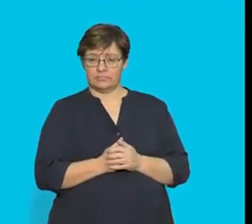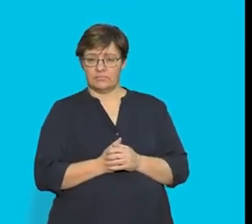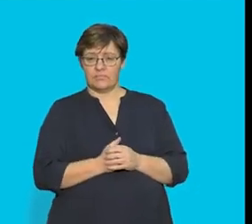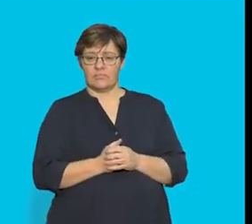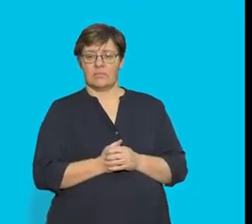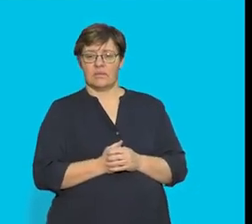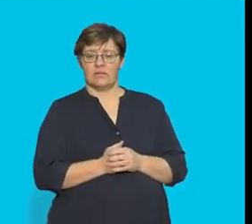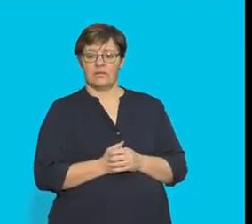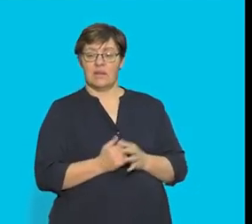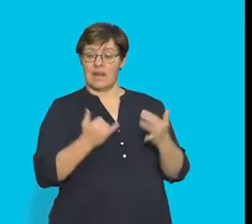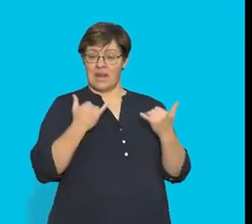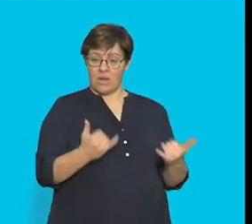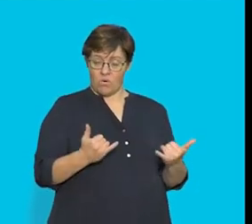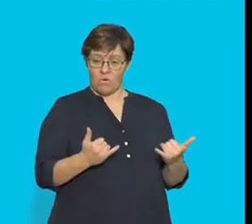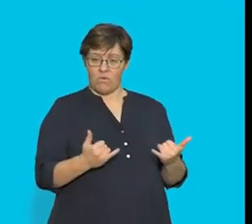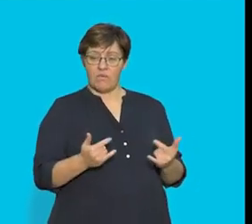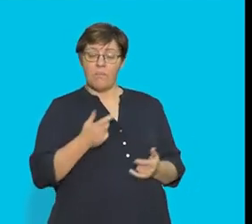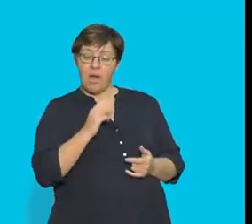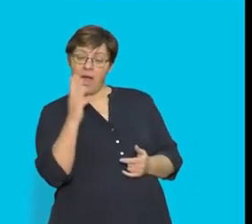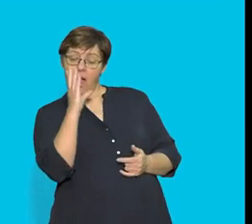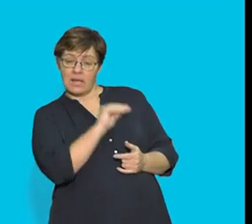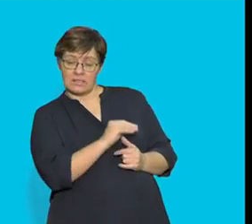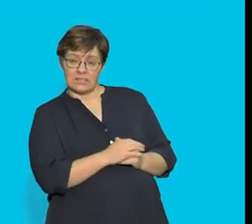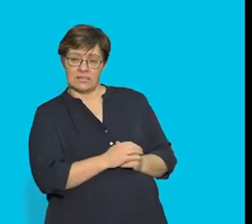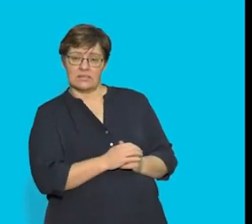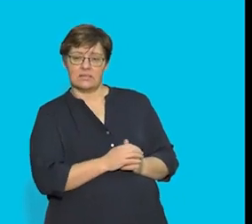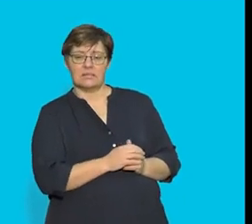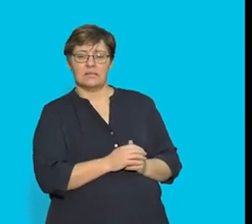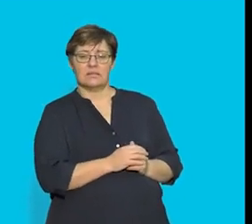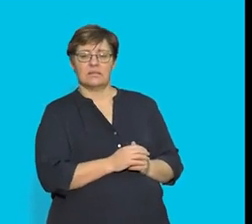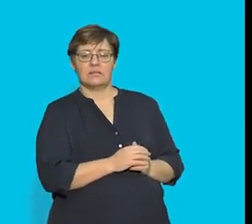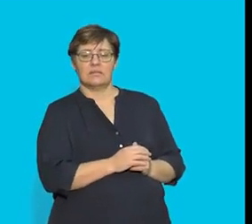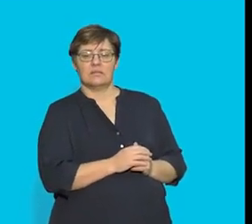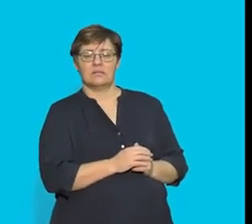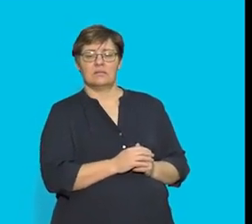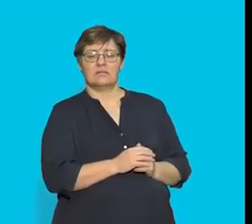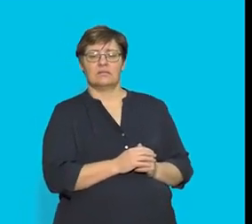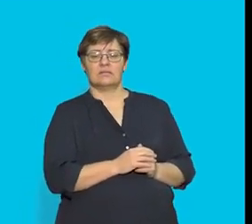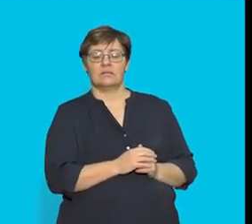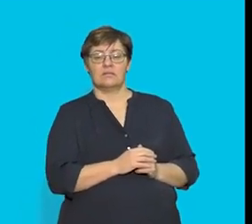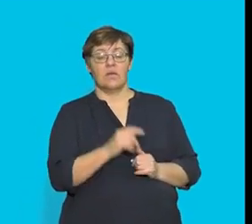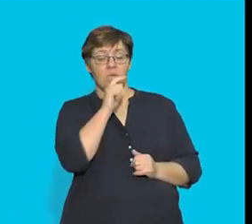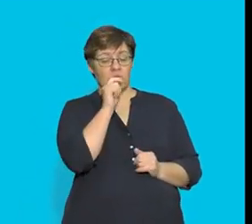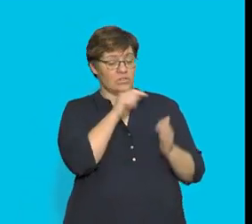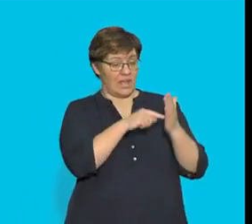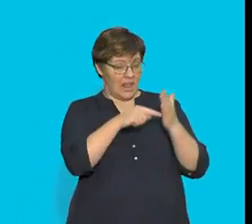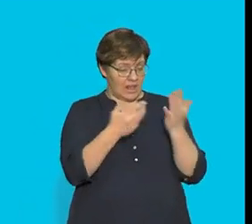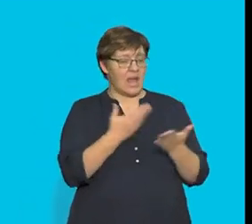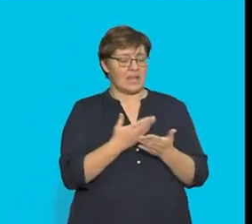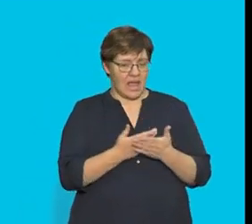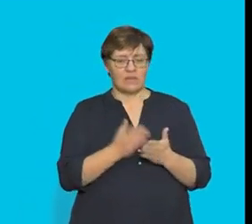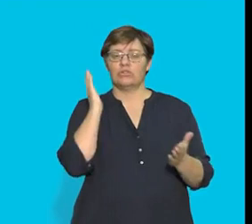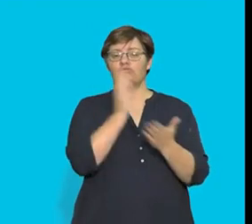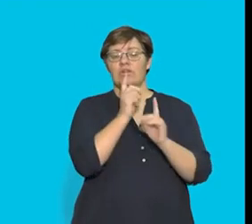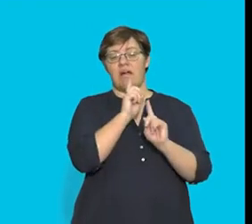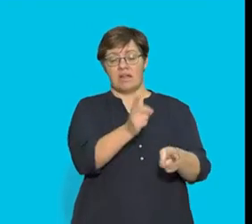Okay, all right. At this point, if you were asked to use a calculator,